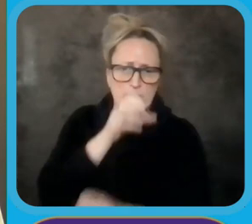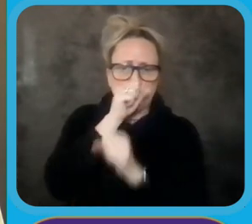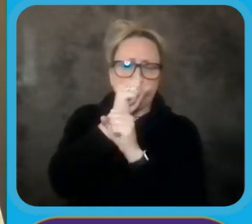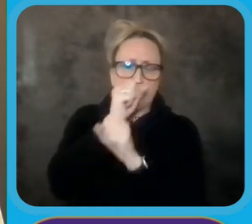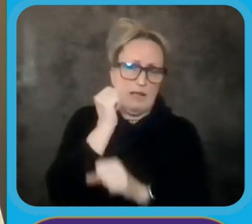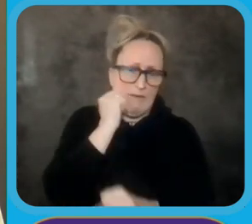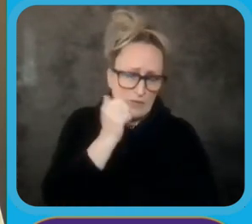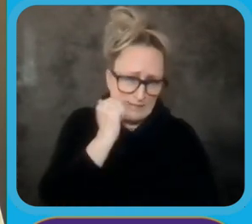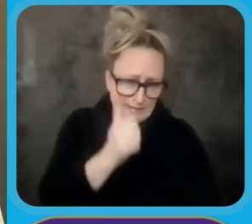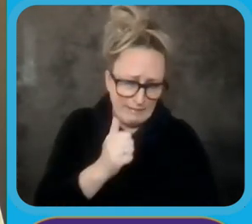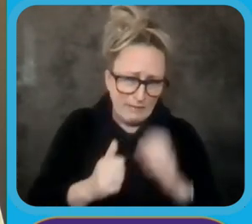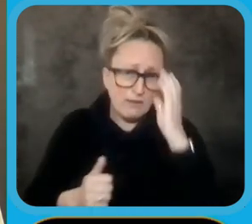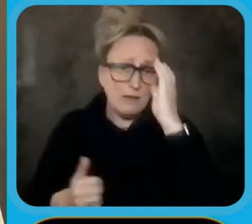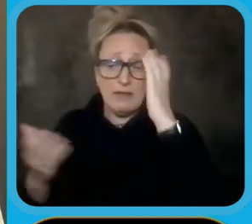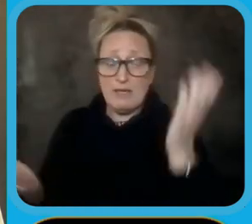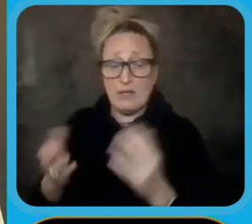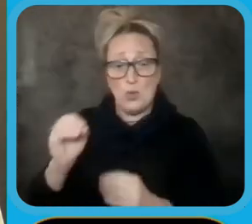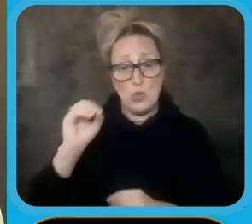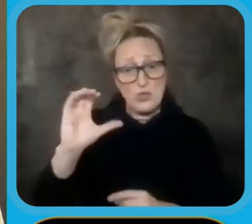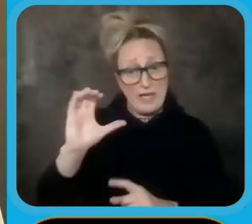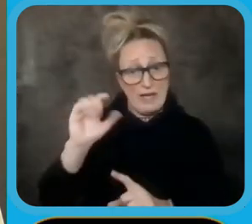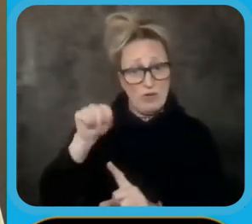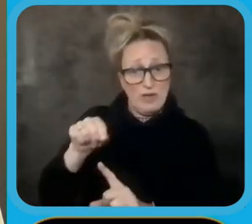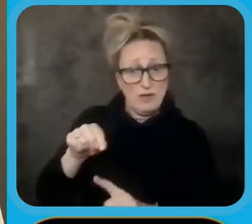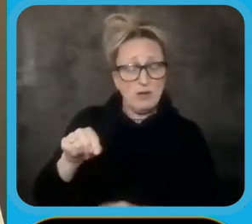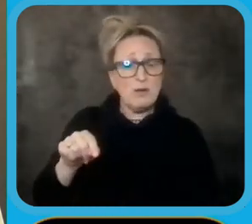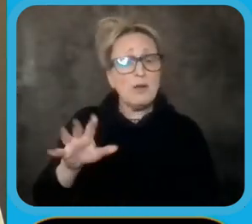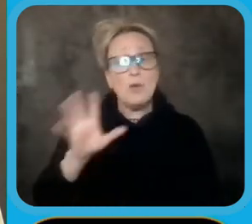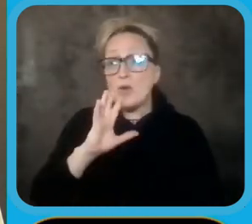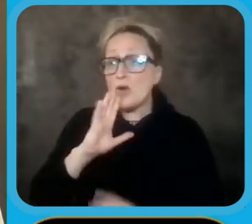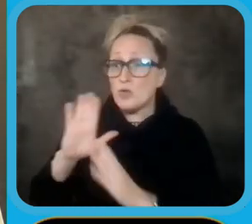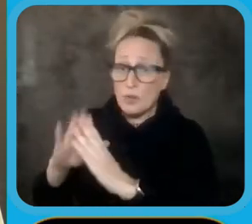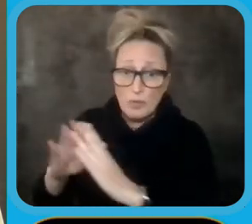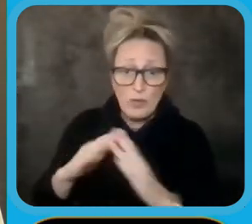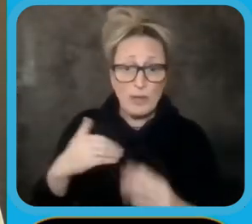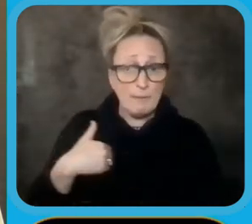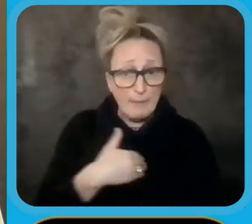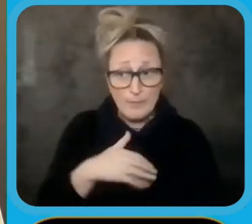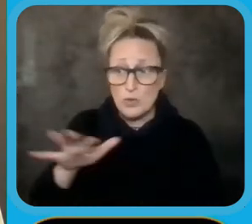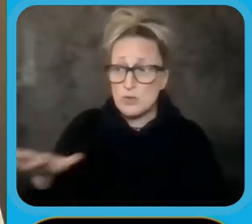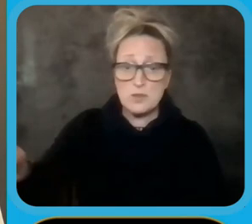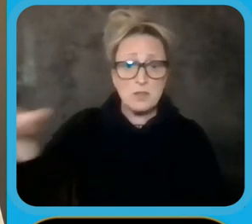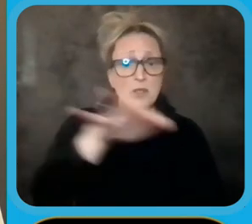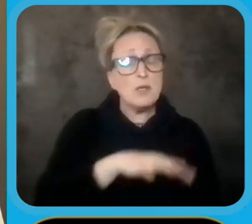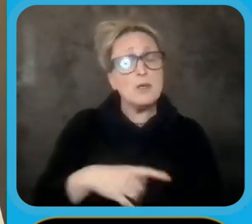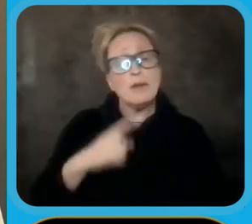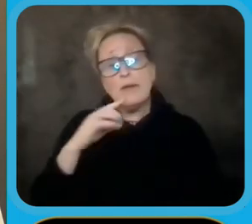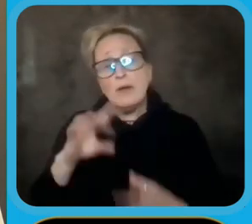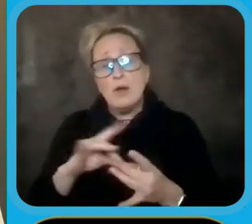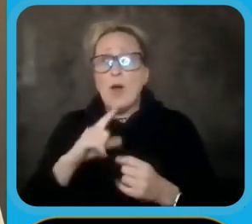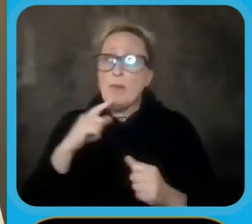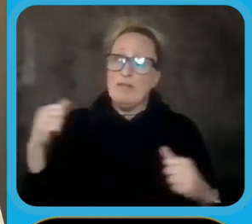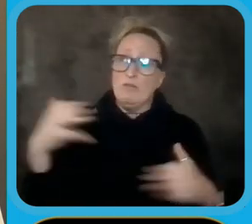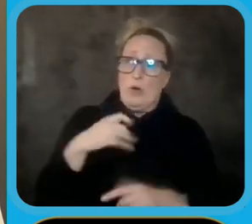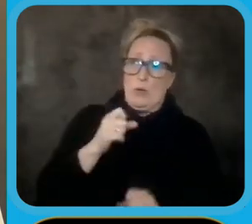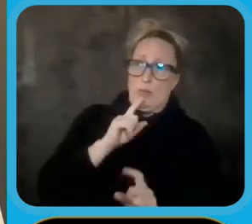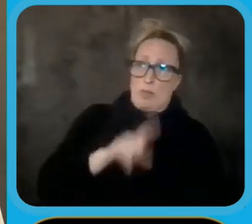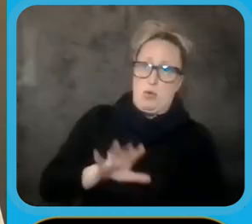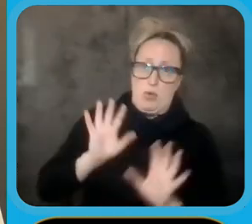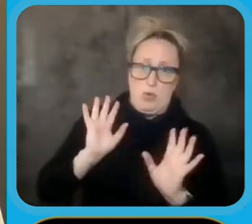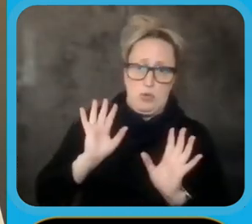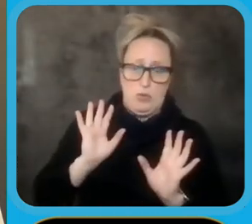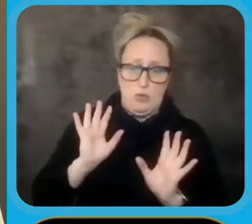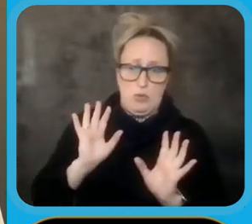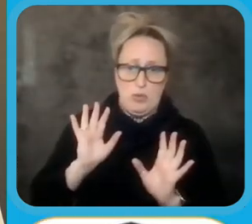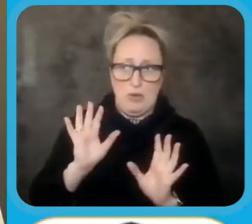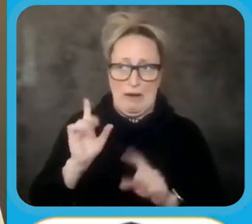And especially here in Orange County, when we talk to community members, they say things like, I'm afraid to report, I'm